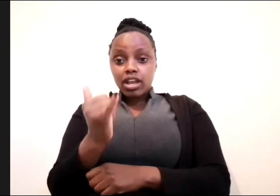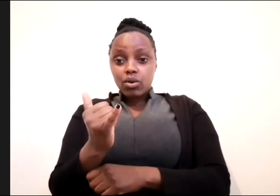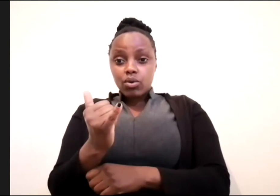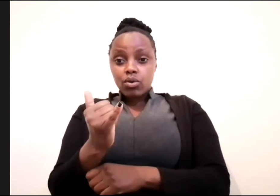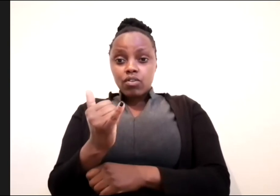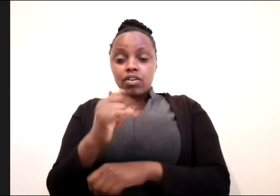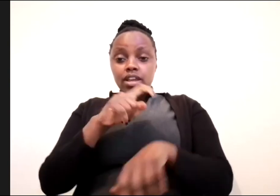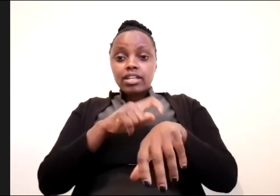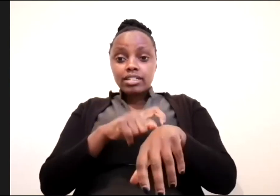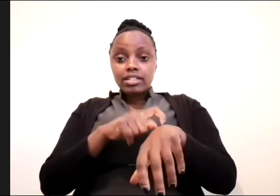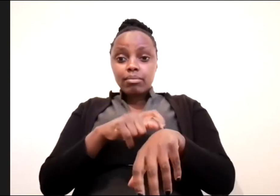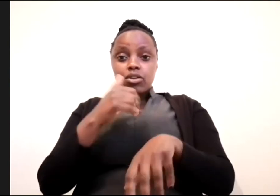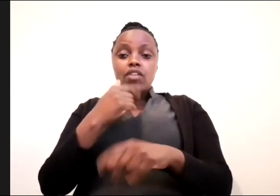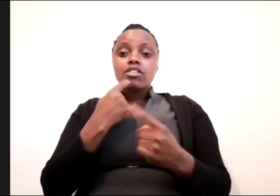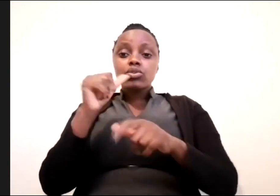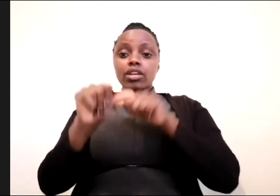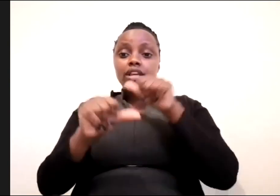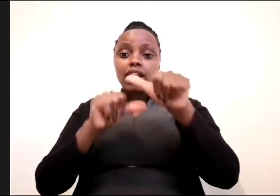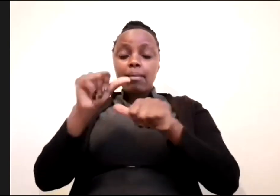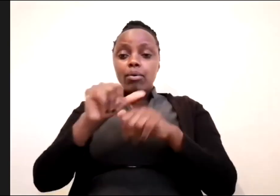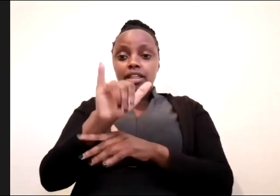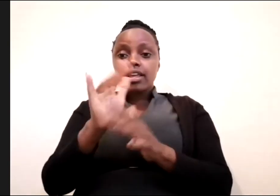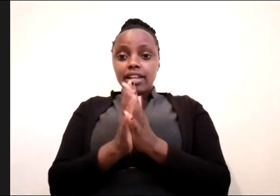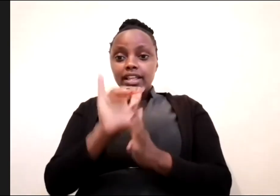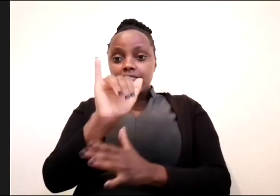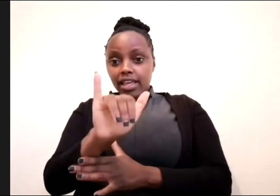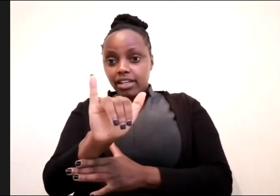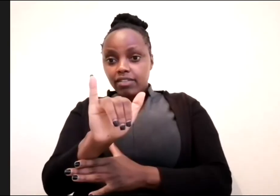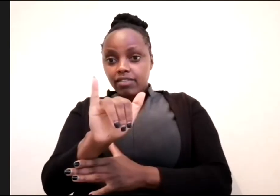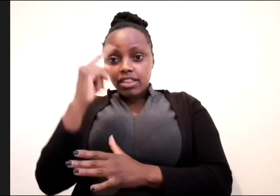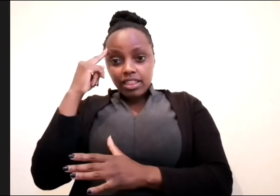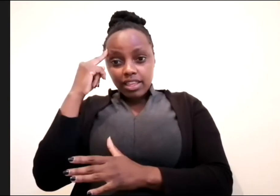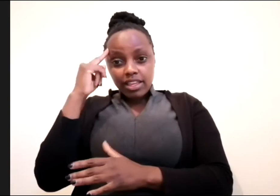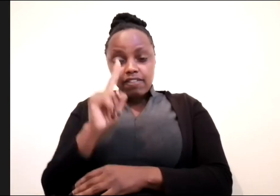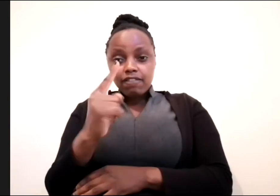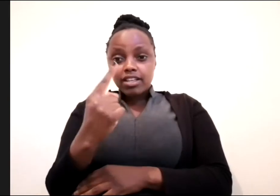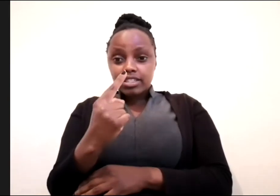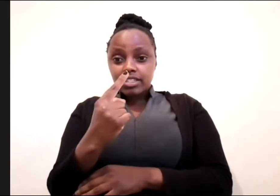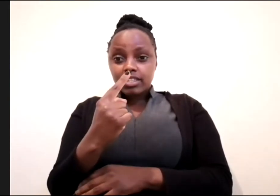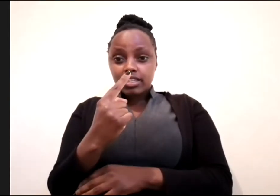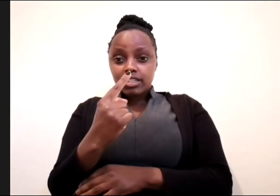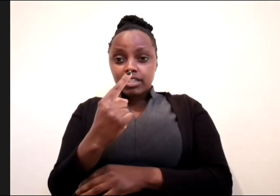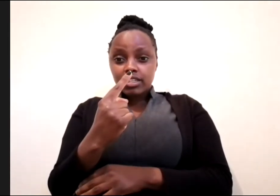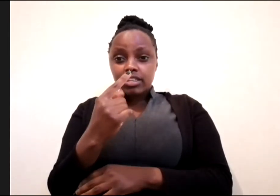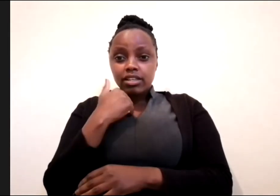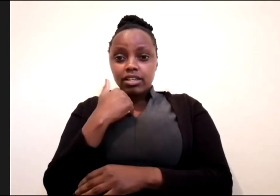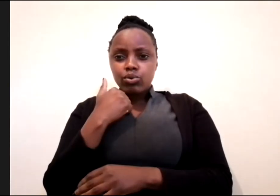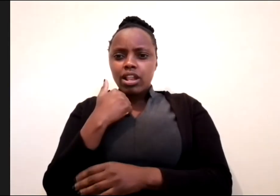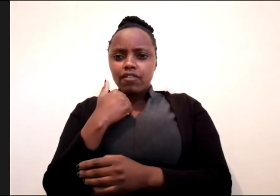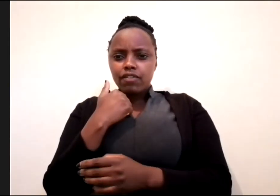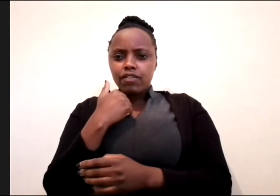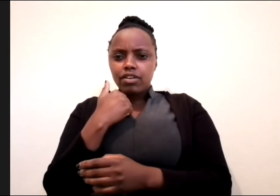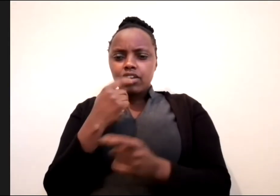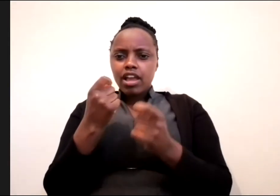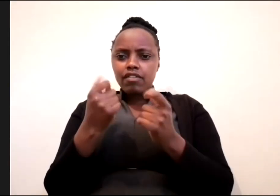up speaking about dialogues, and in that note, I'm going to first look to Elena, because I think that in several moments